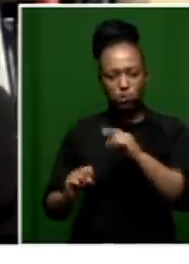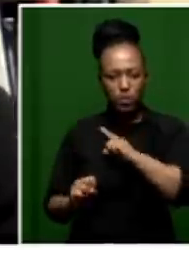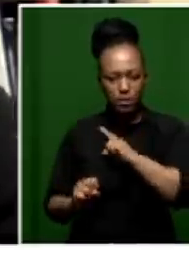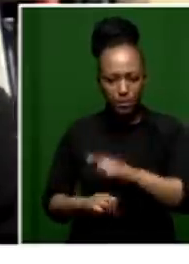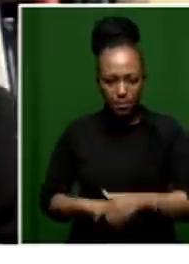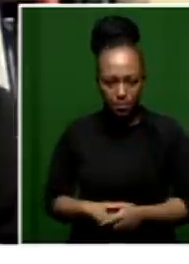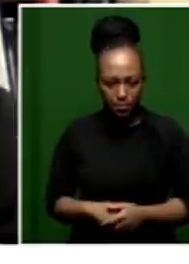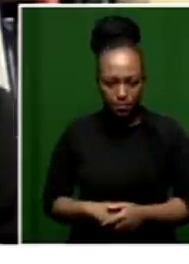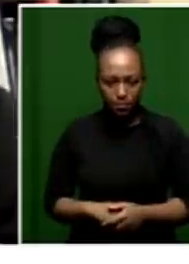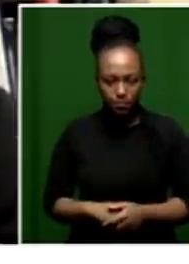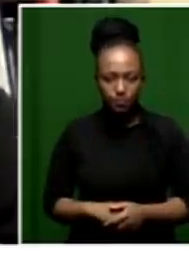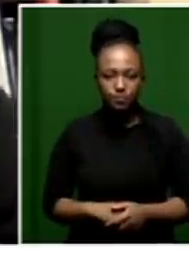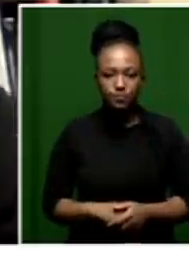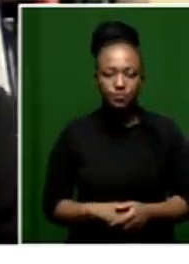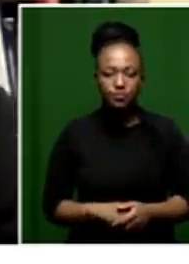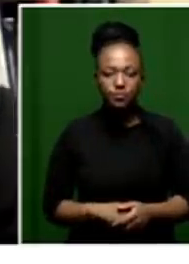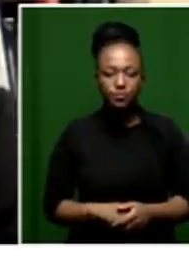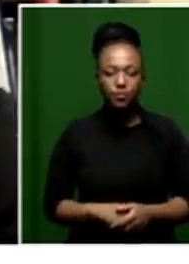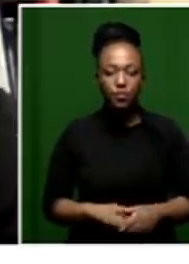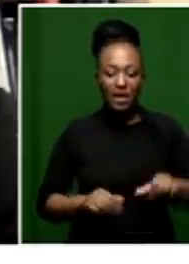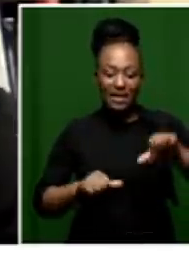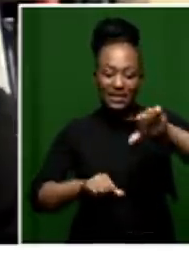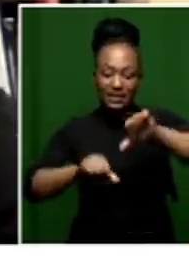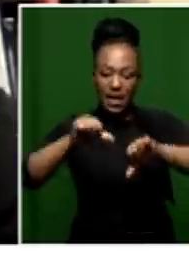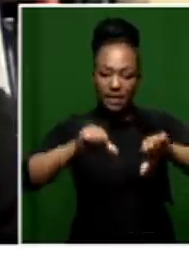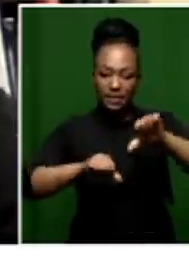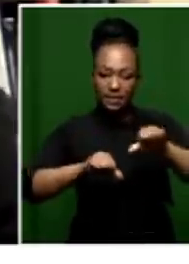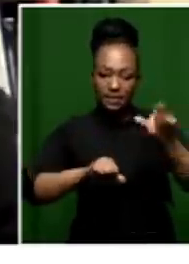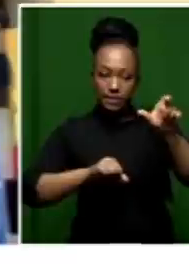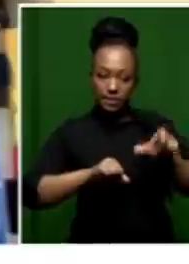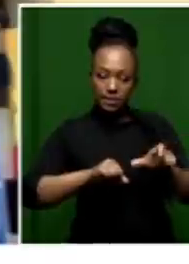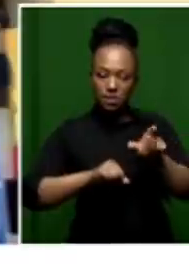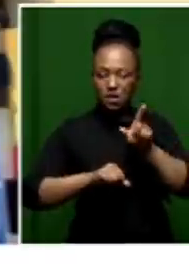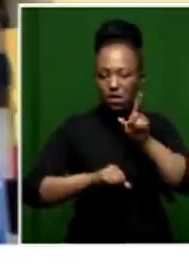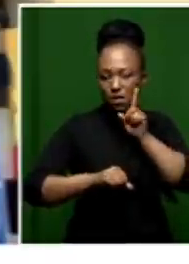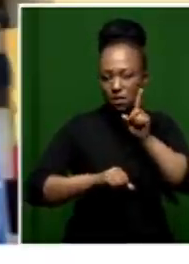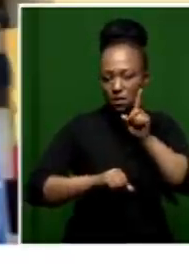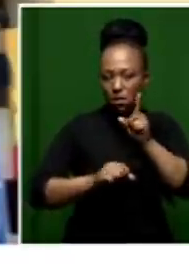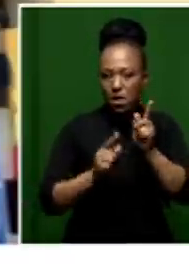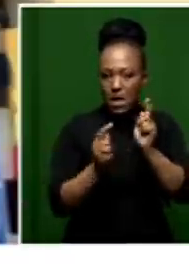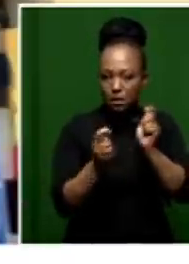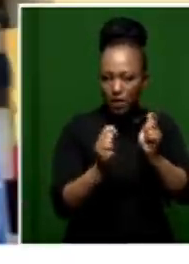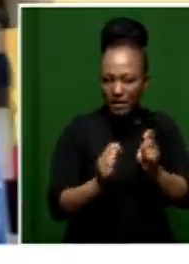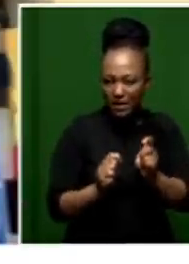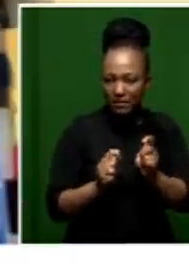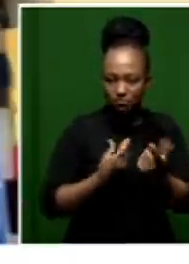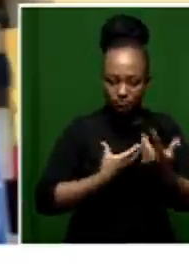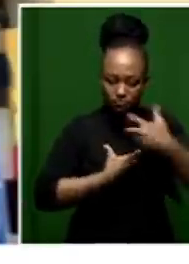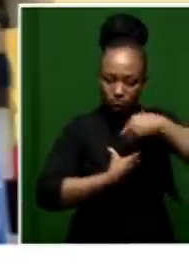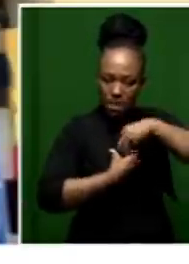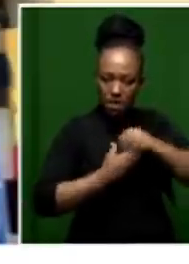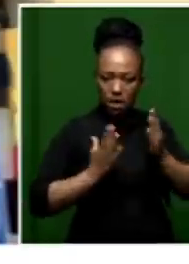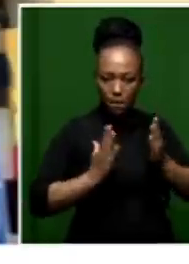Okay, so what the scientists do, they look at mutations at the protein, how it